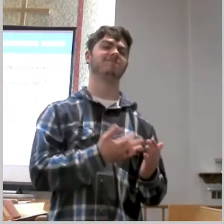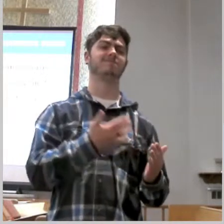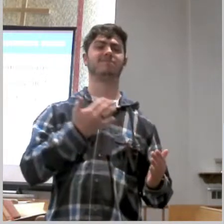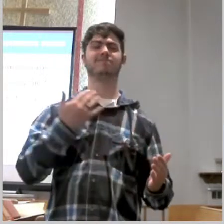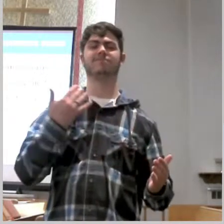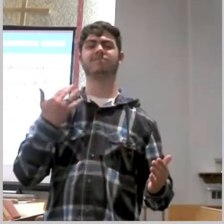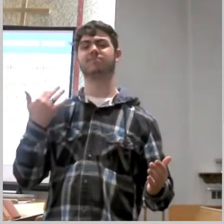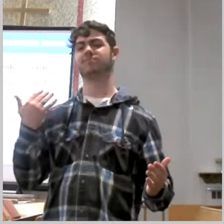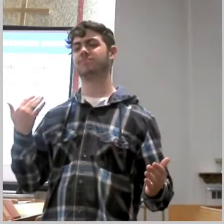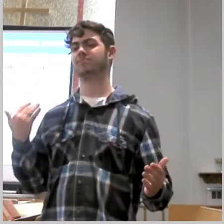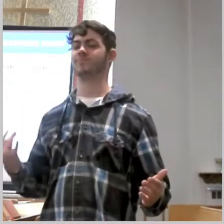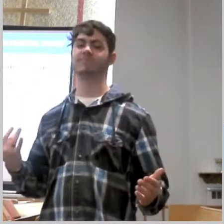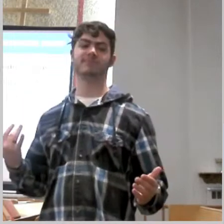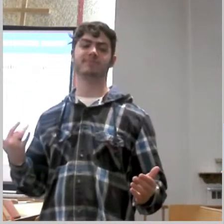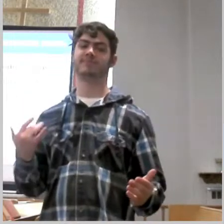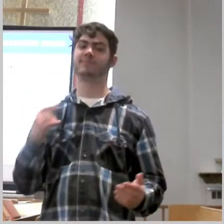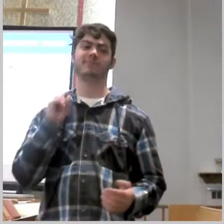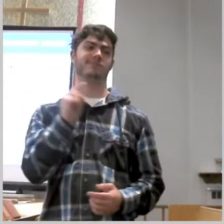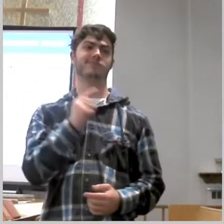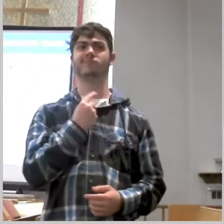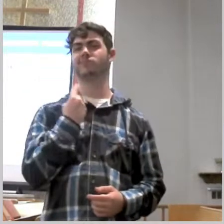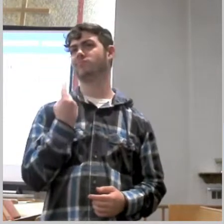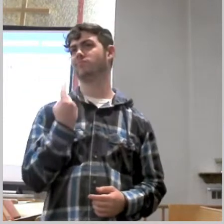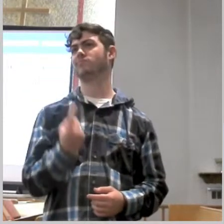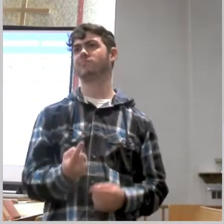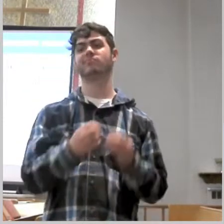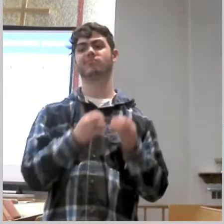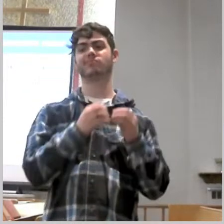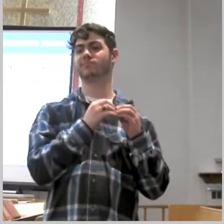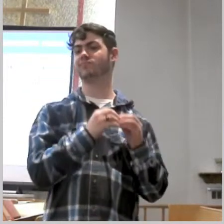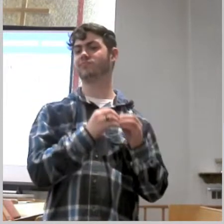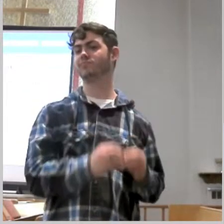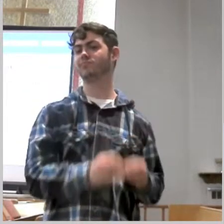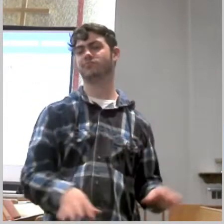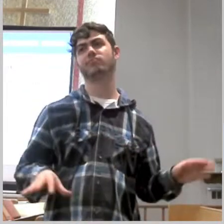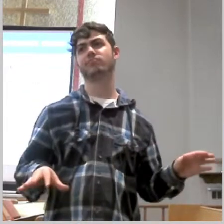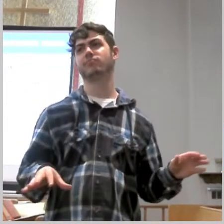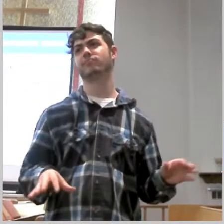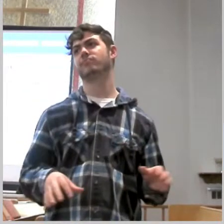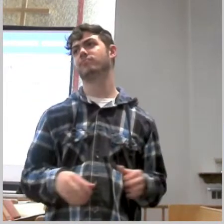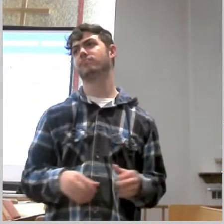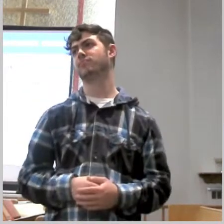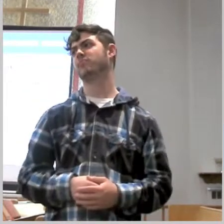died, my richest gain